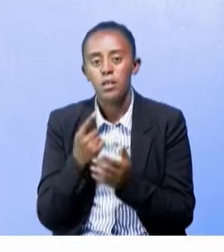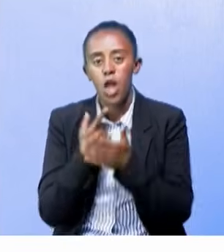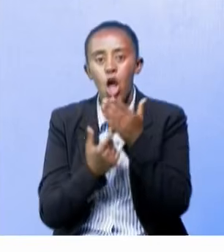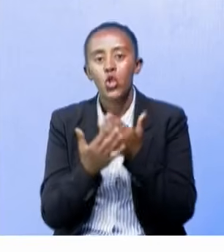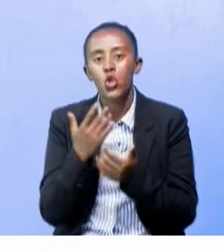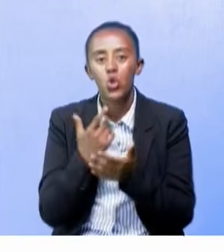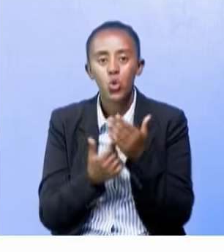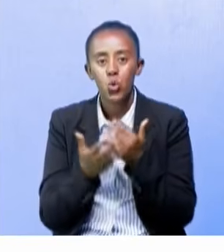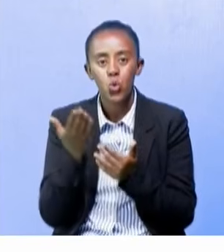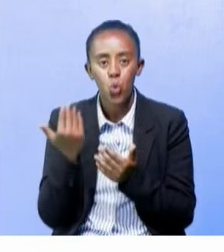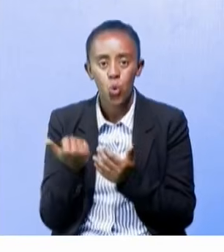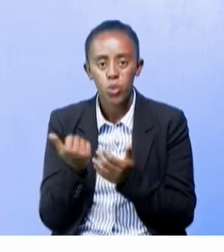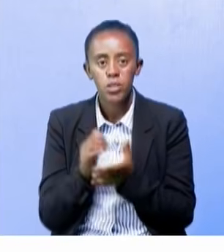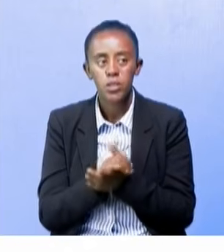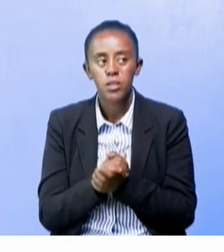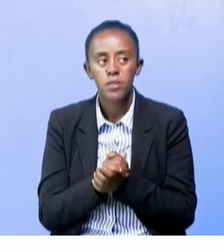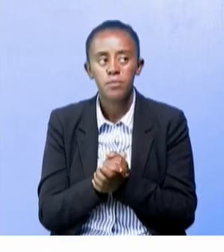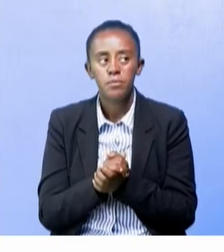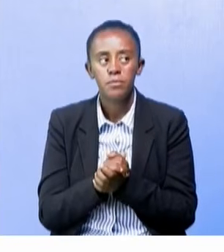talked